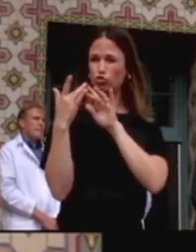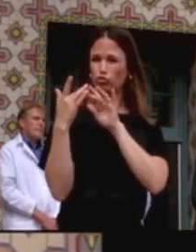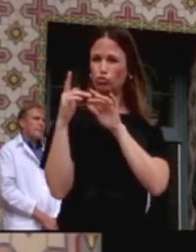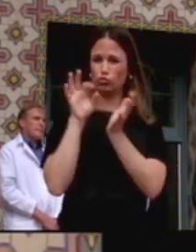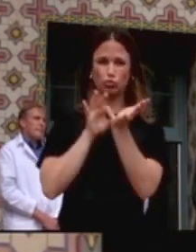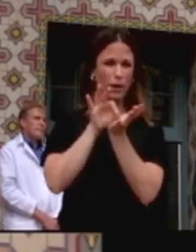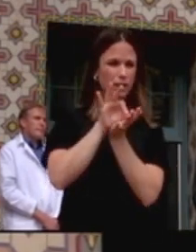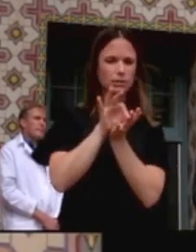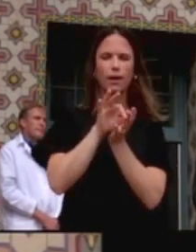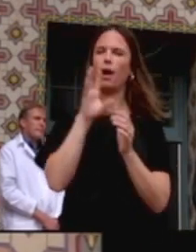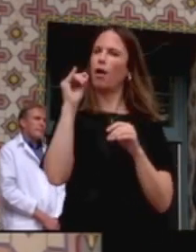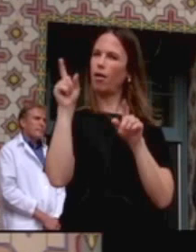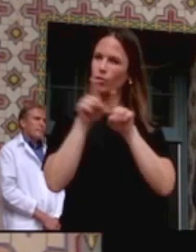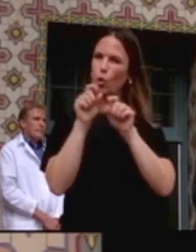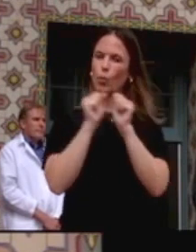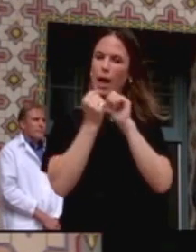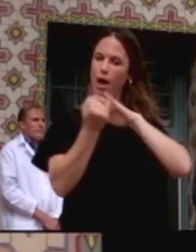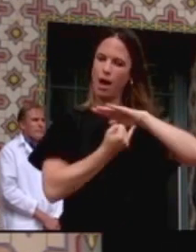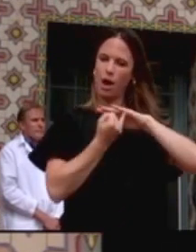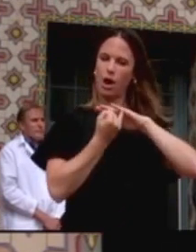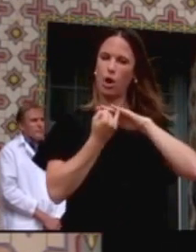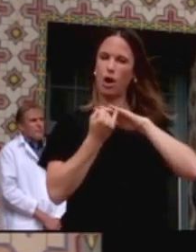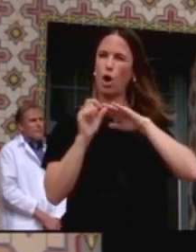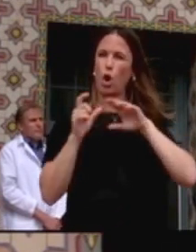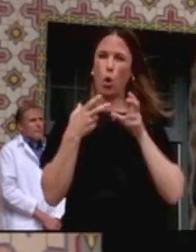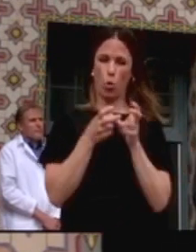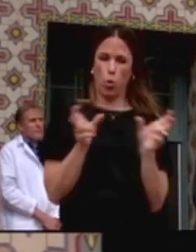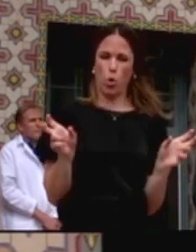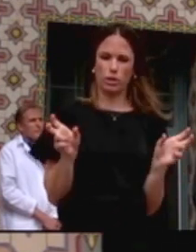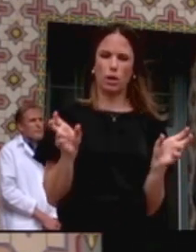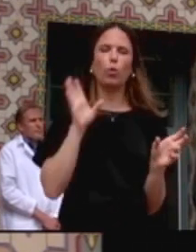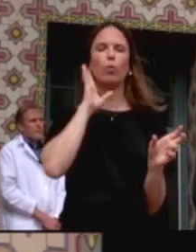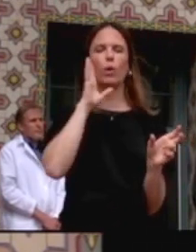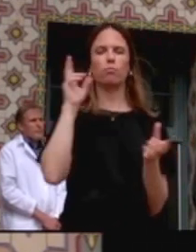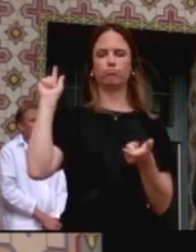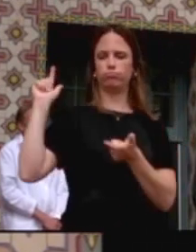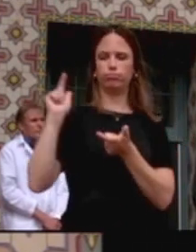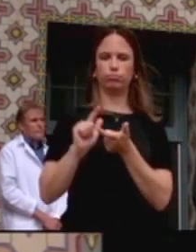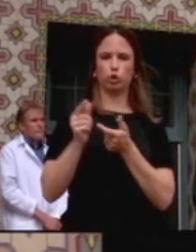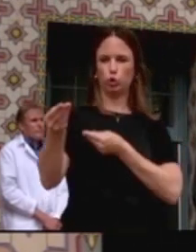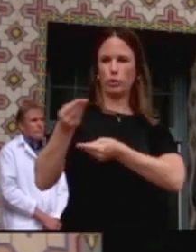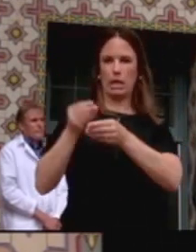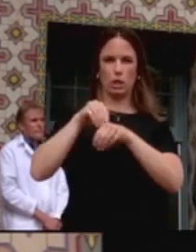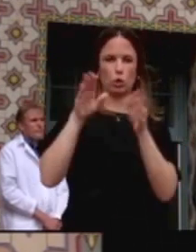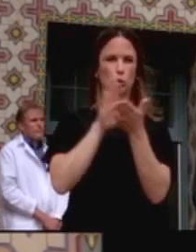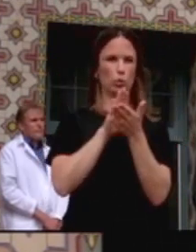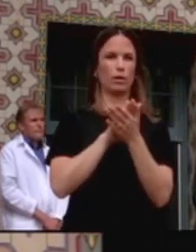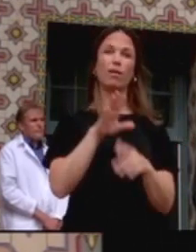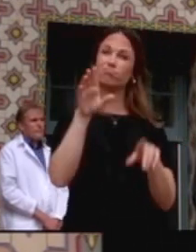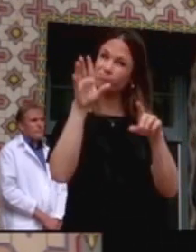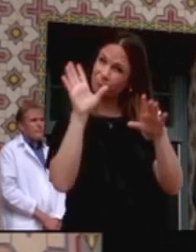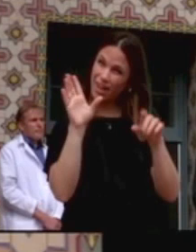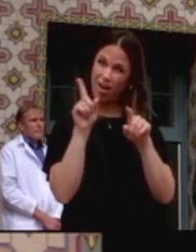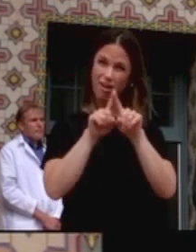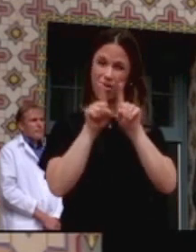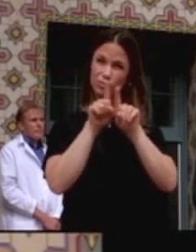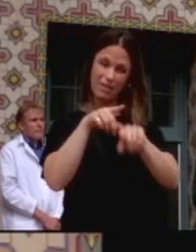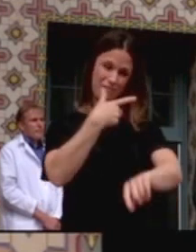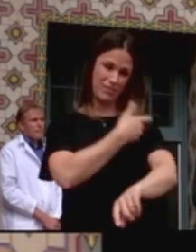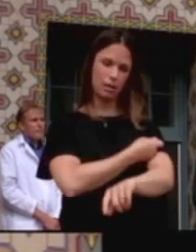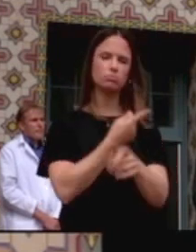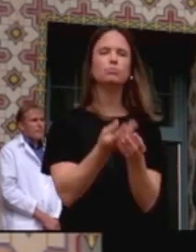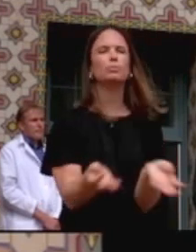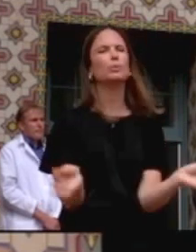and quarantine, will limit transmission in the school settings. And vaccinations are key. They are